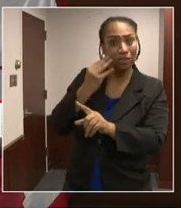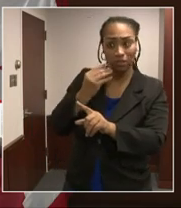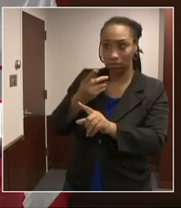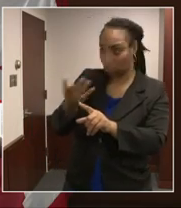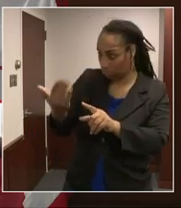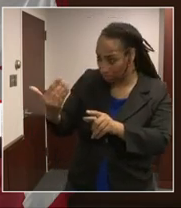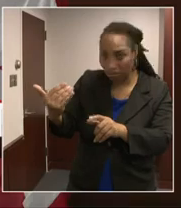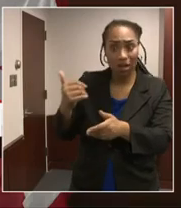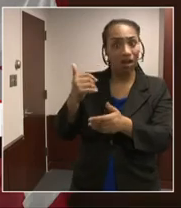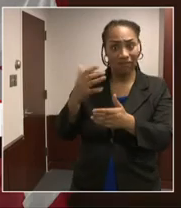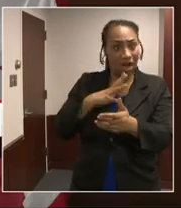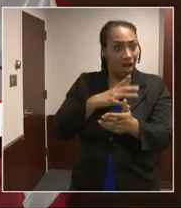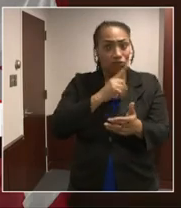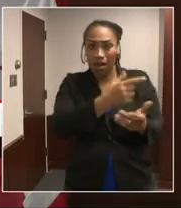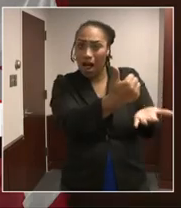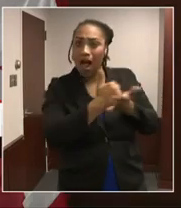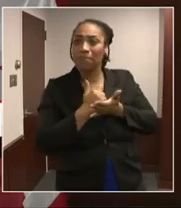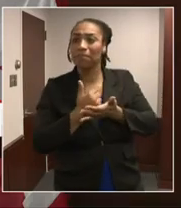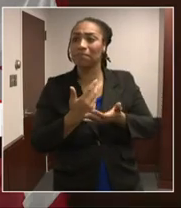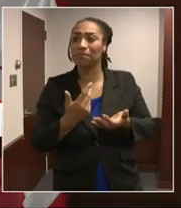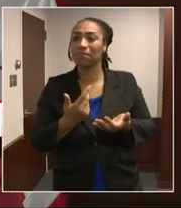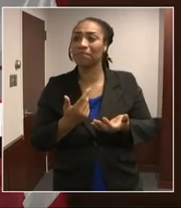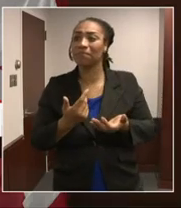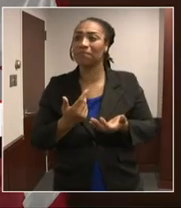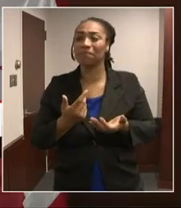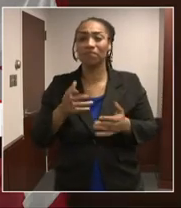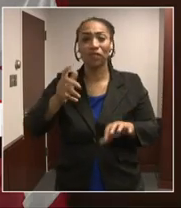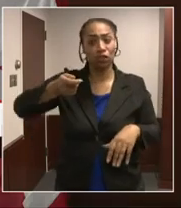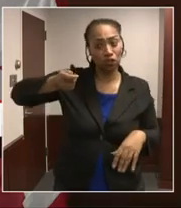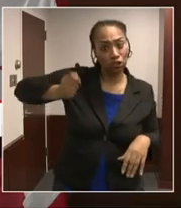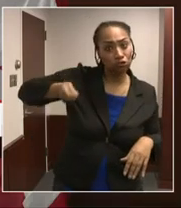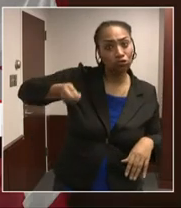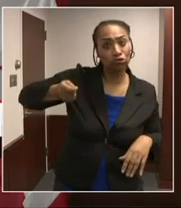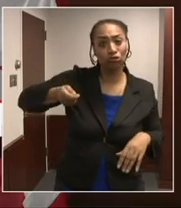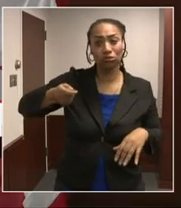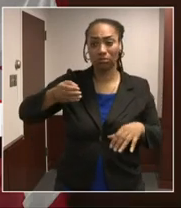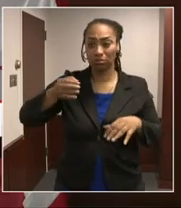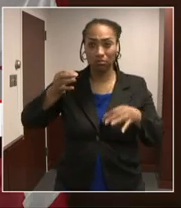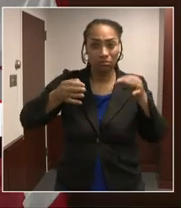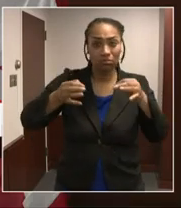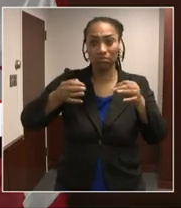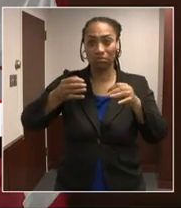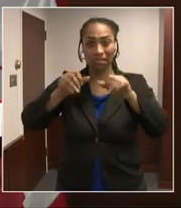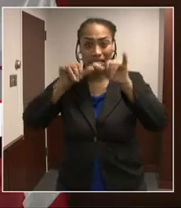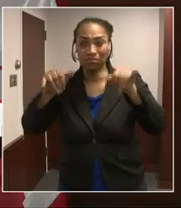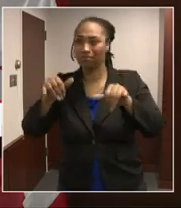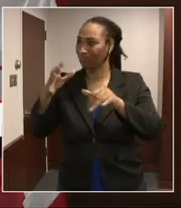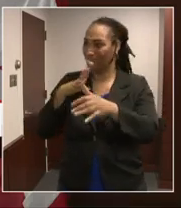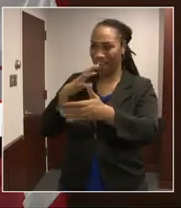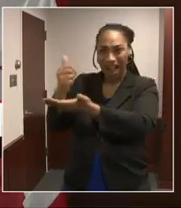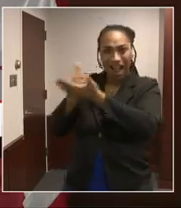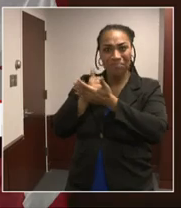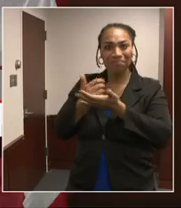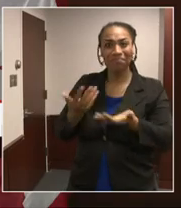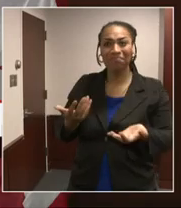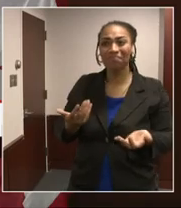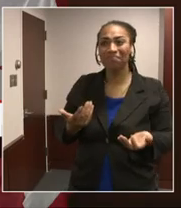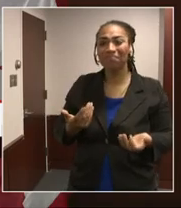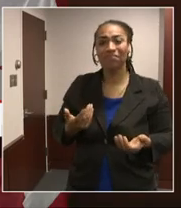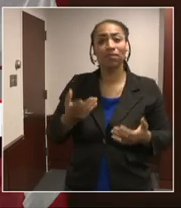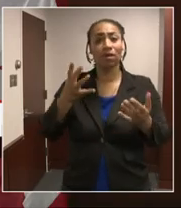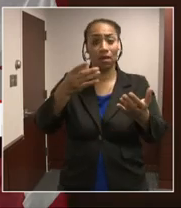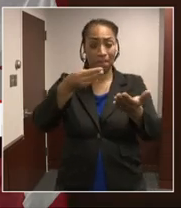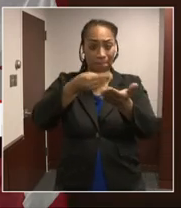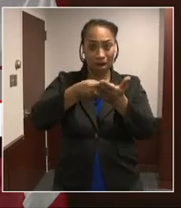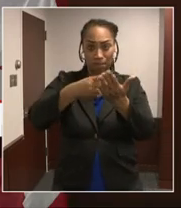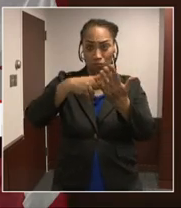with making sure that we get judges. They can even help speed up some of our capital projects related to public safety, police stations,